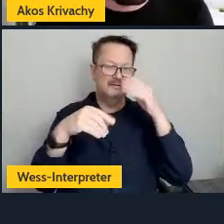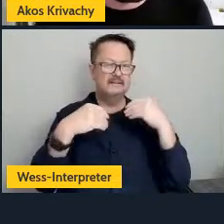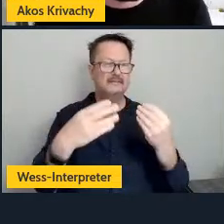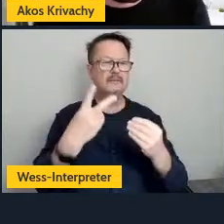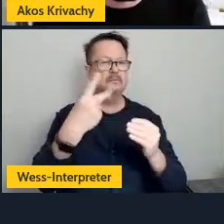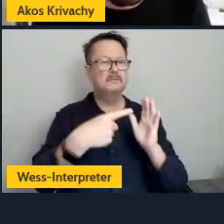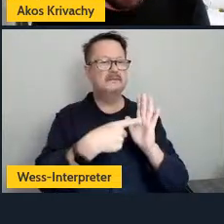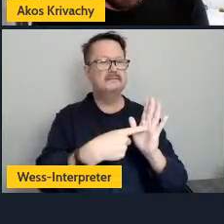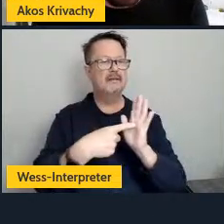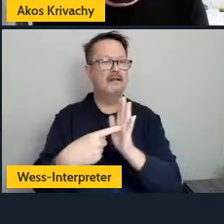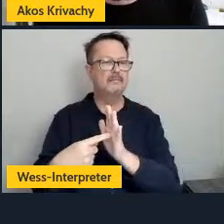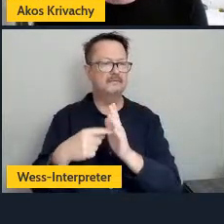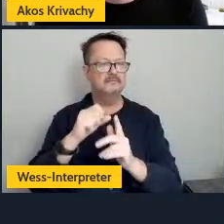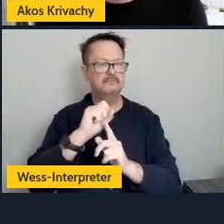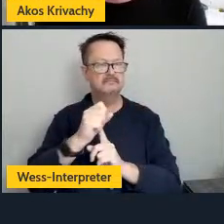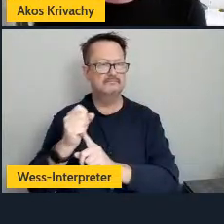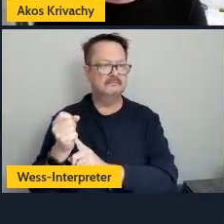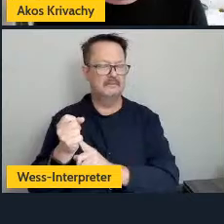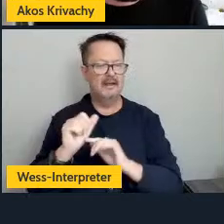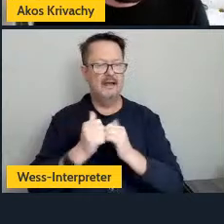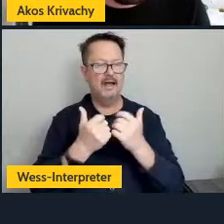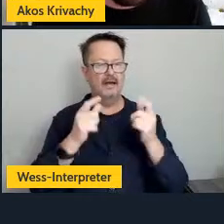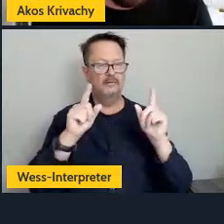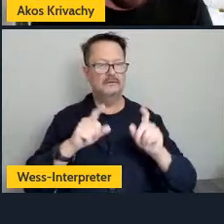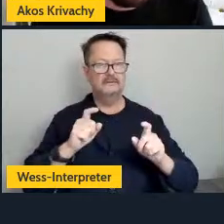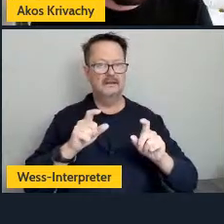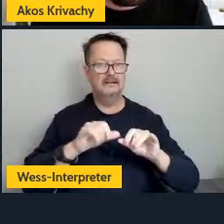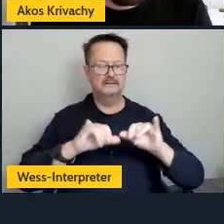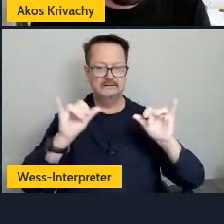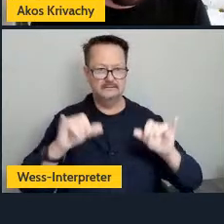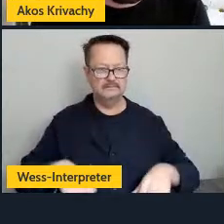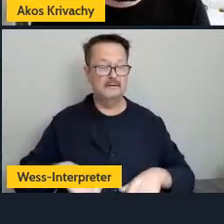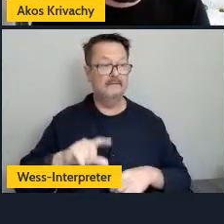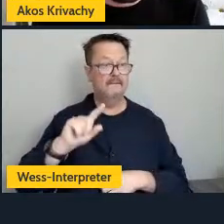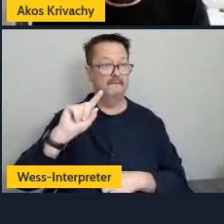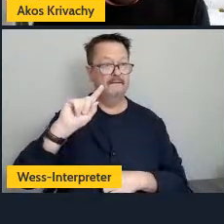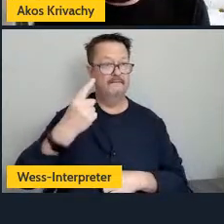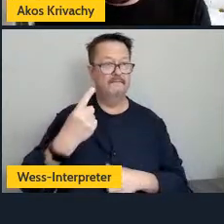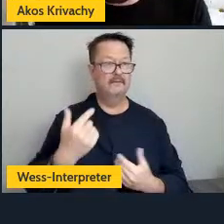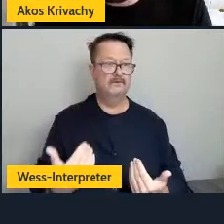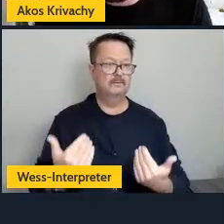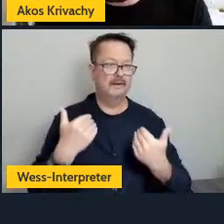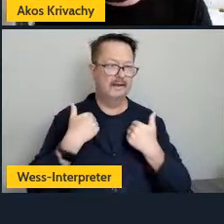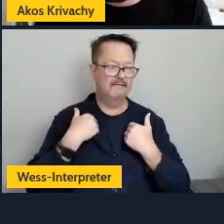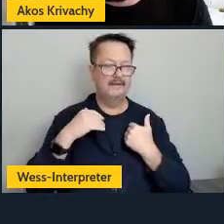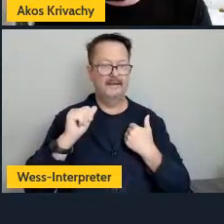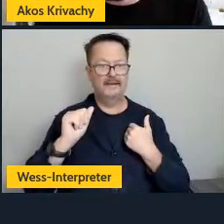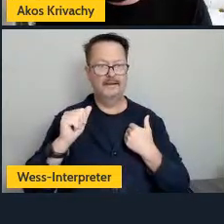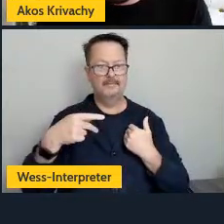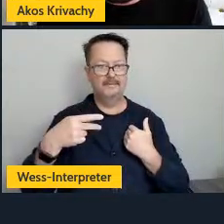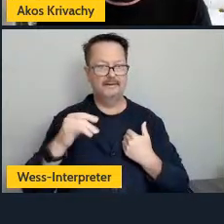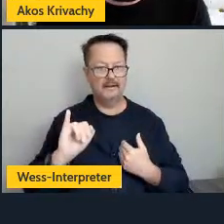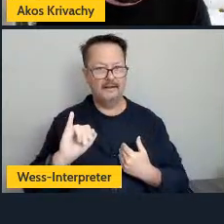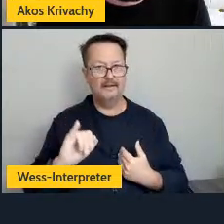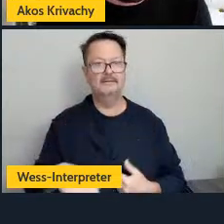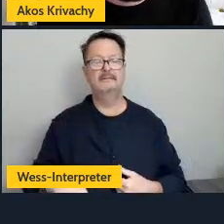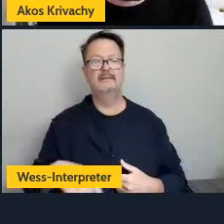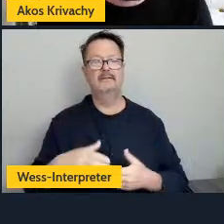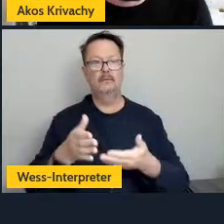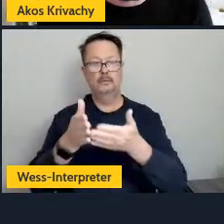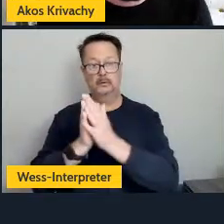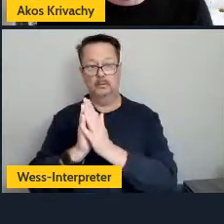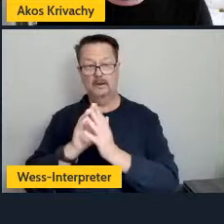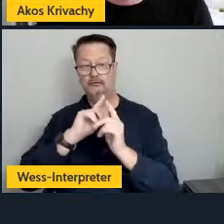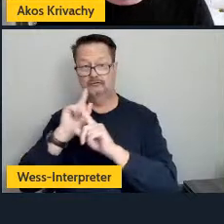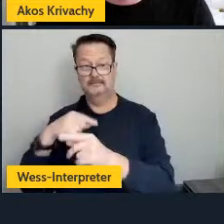example scenarios of how we test a system at plane. First, we have like an API. We have a request response coming